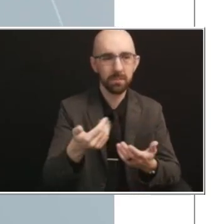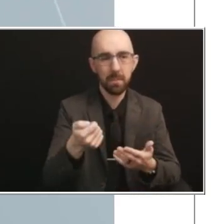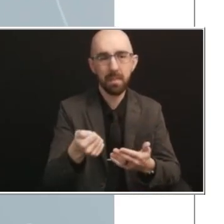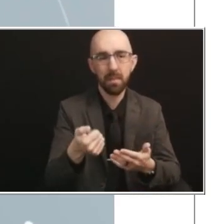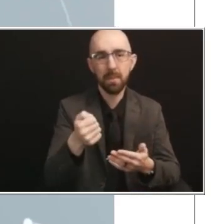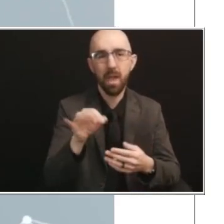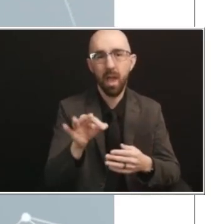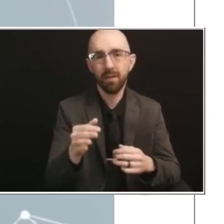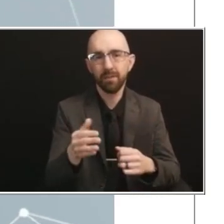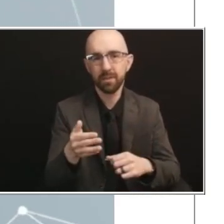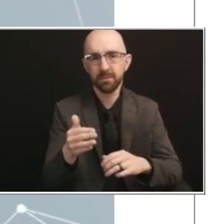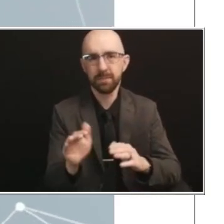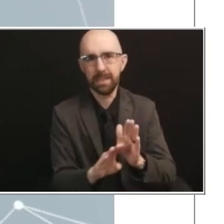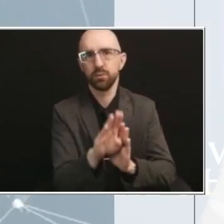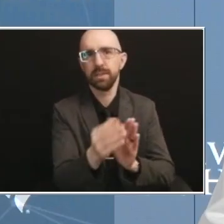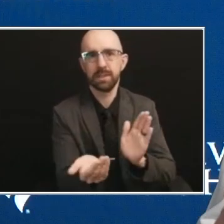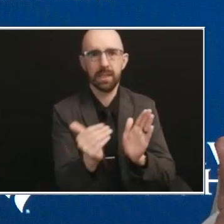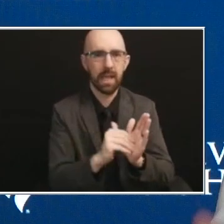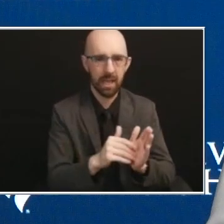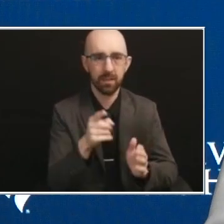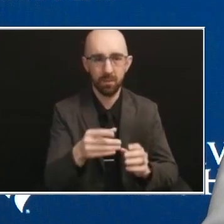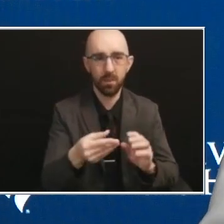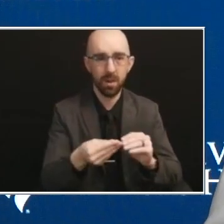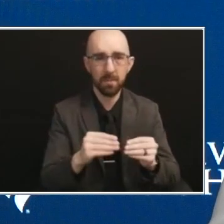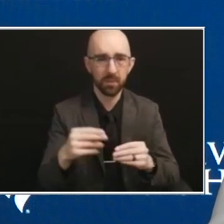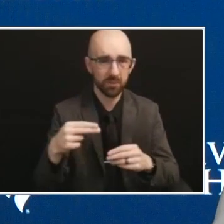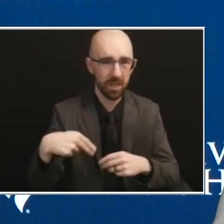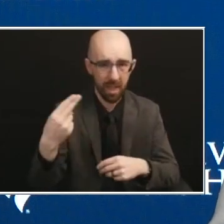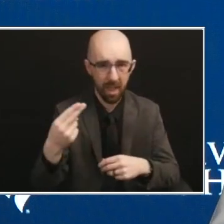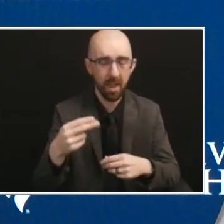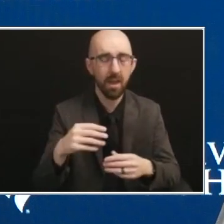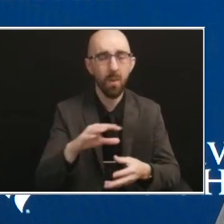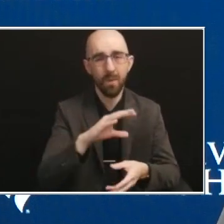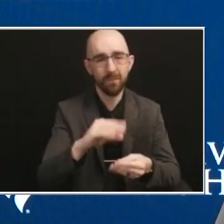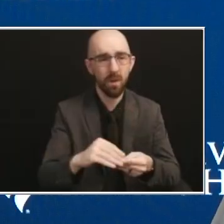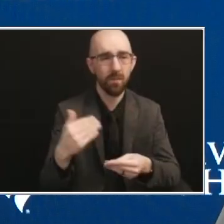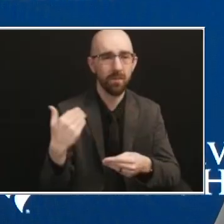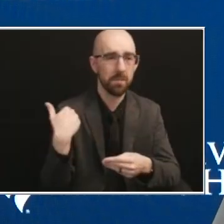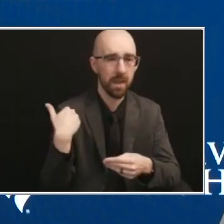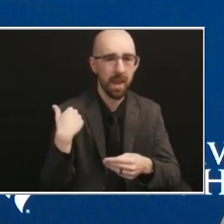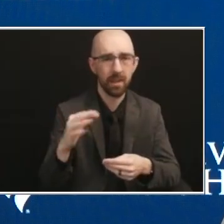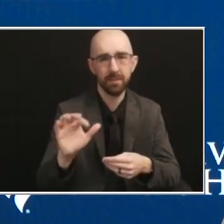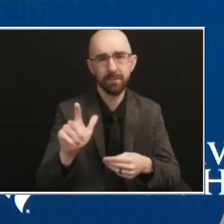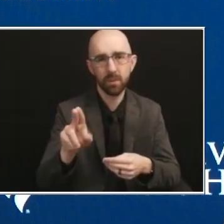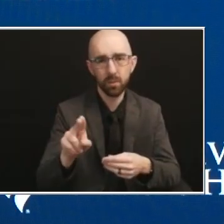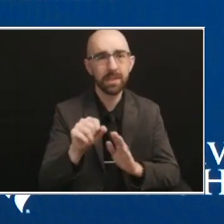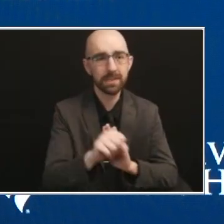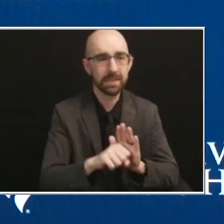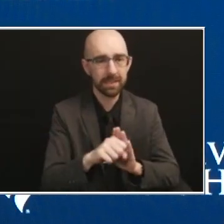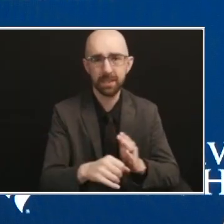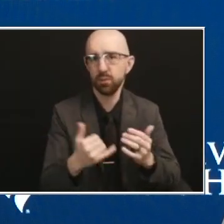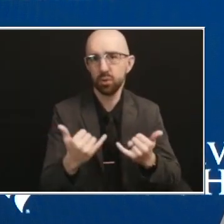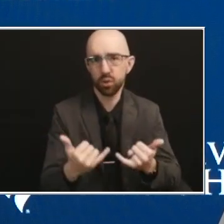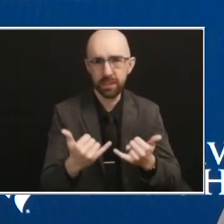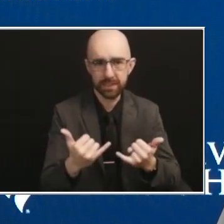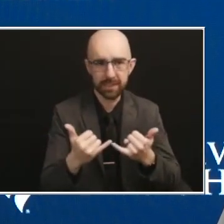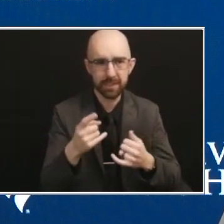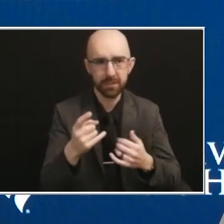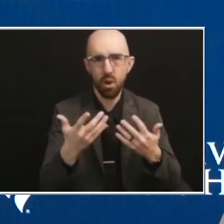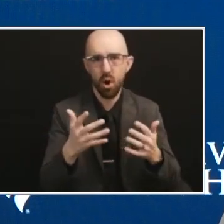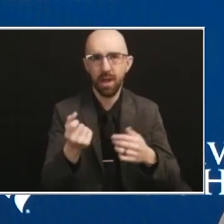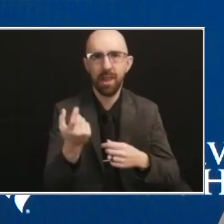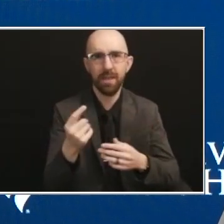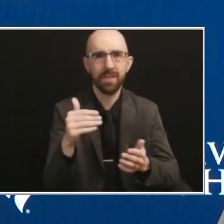well. So flu numbers are quite high. We know that overall for the past flu season, or this current one, there's already been 11,000 deaths,